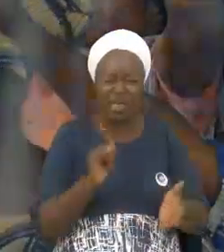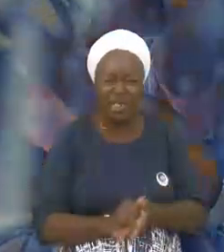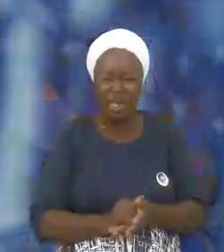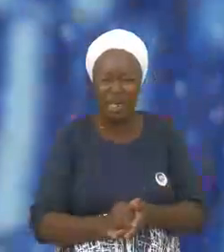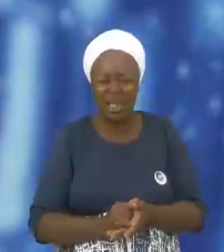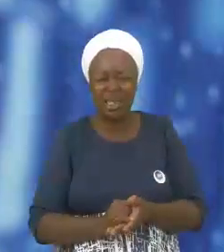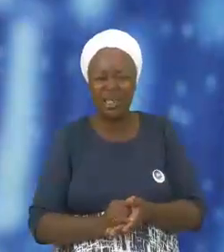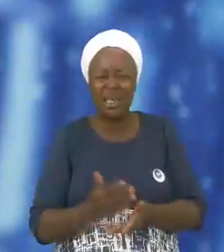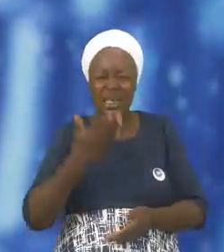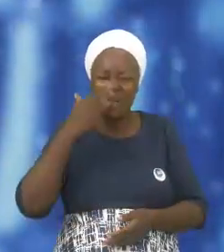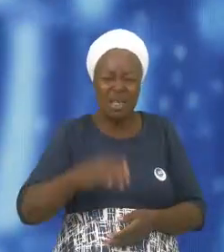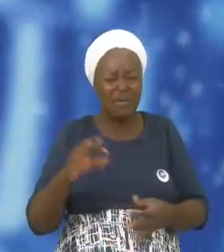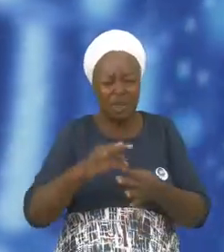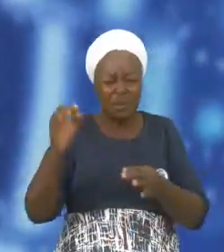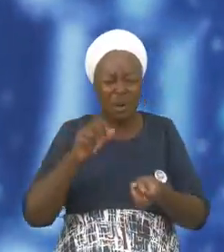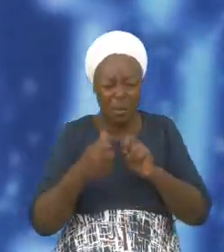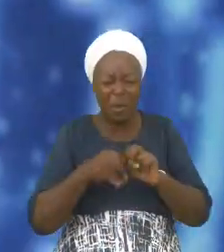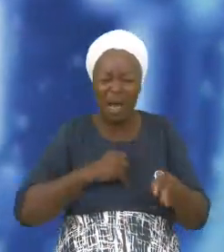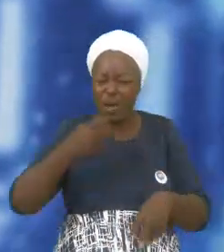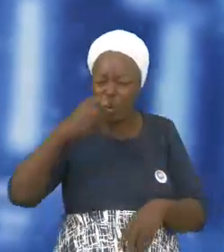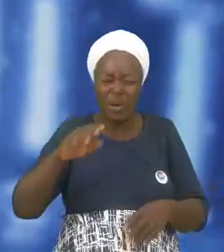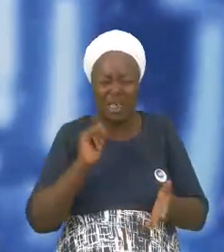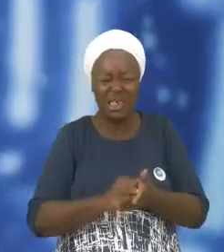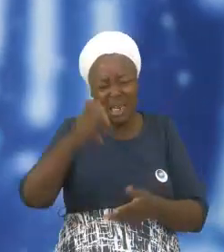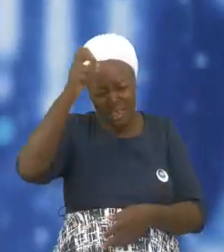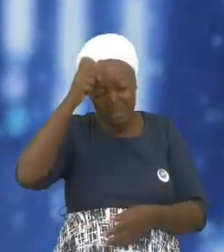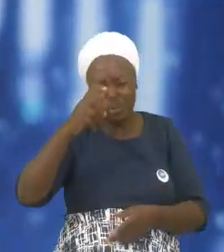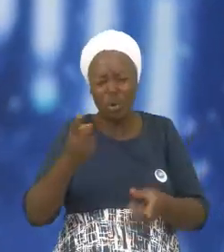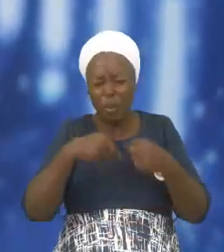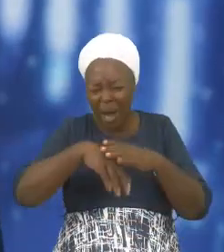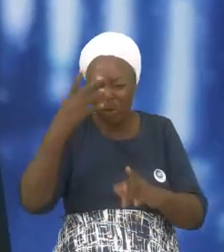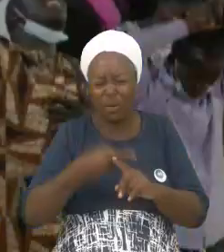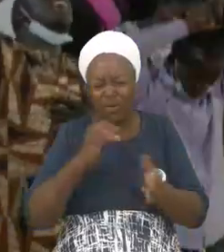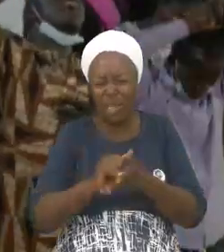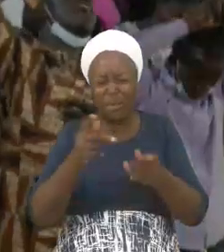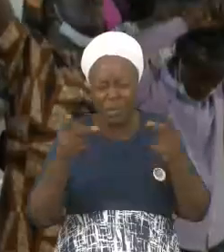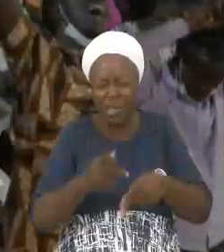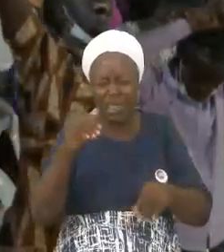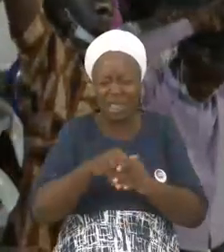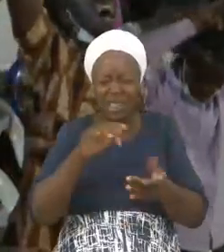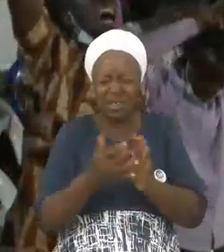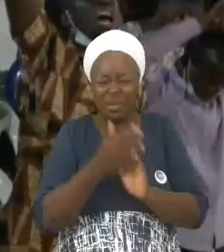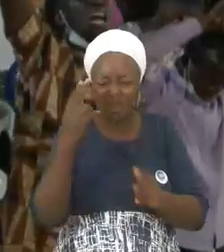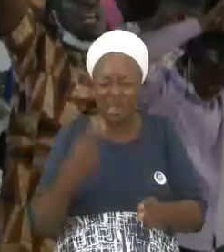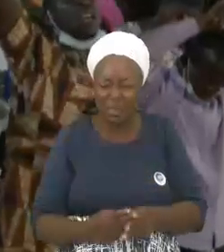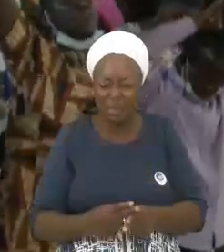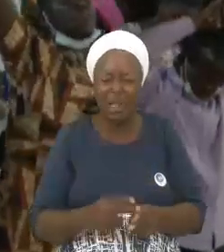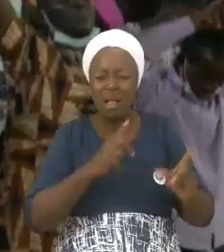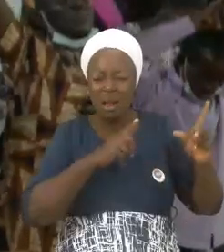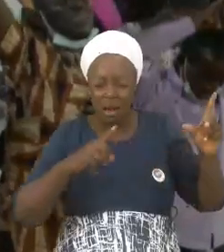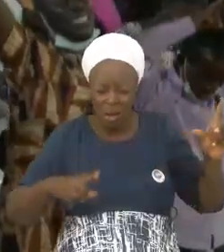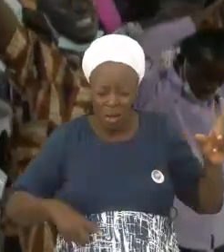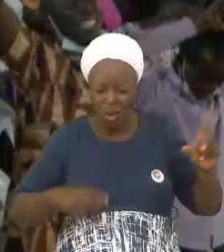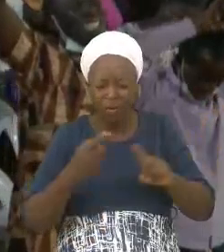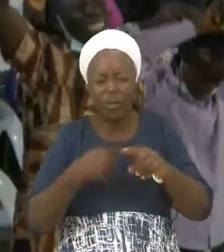evil spirit problem, I command that demon clear out of that place in Jesus' name. Lord, from the top